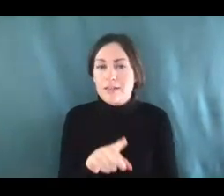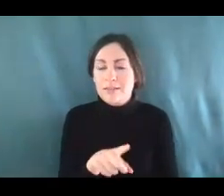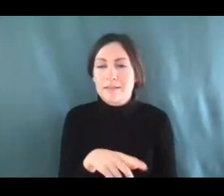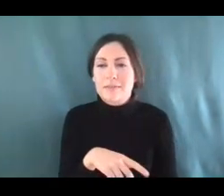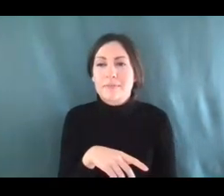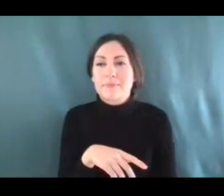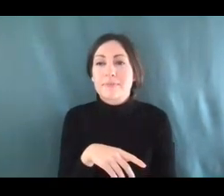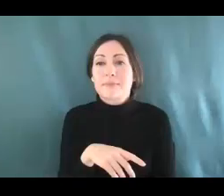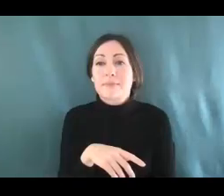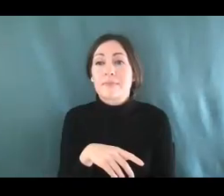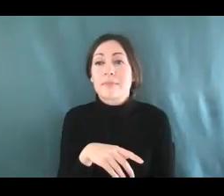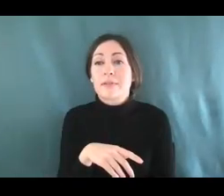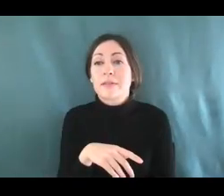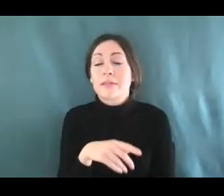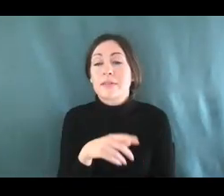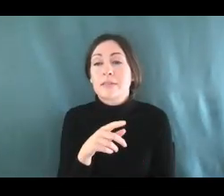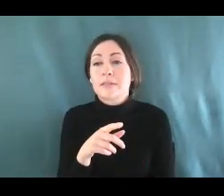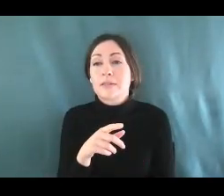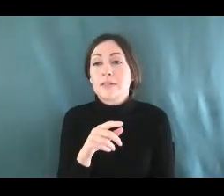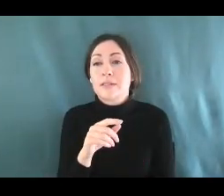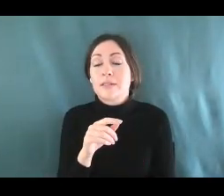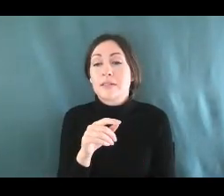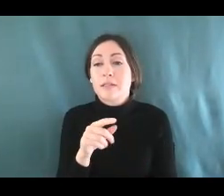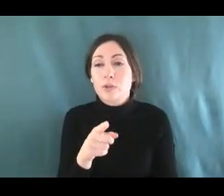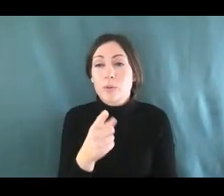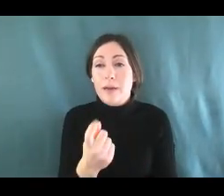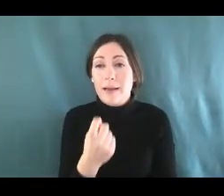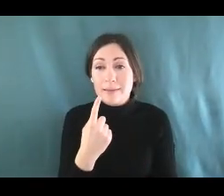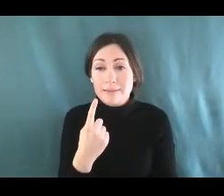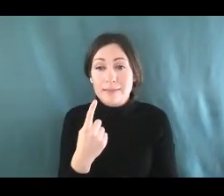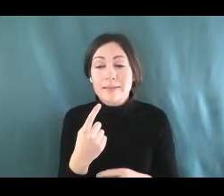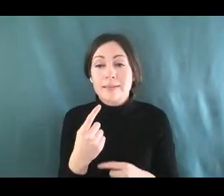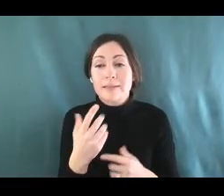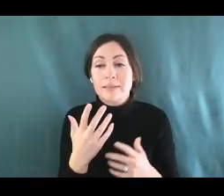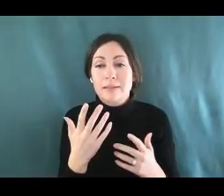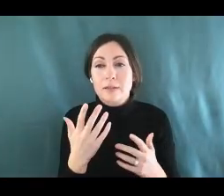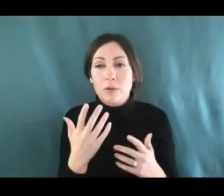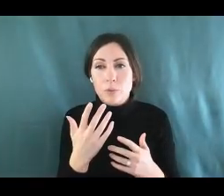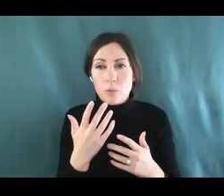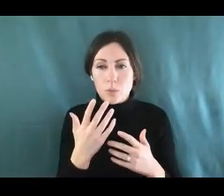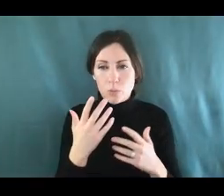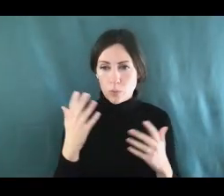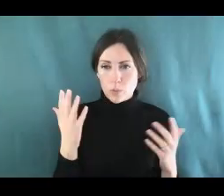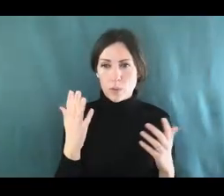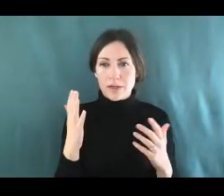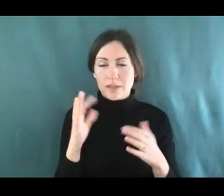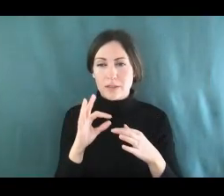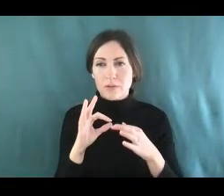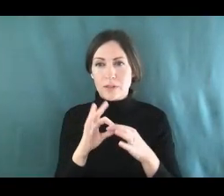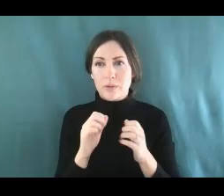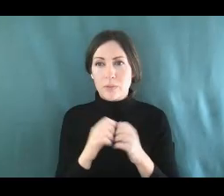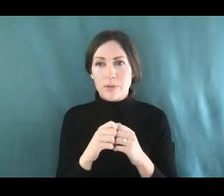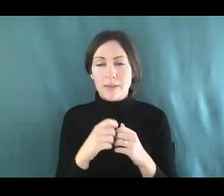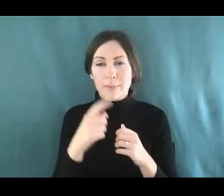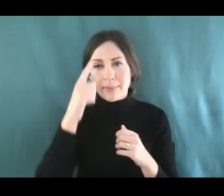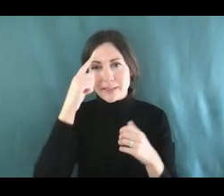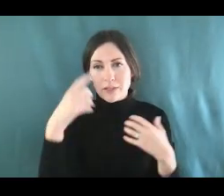What I heard / remember was you were asking what, in terms of behavioral mental health